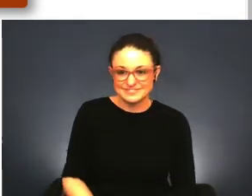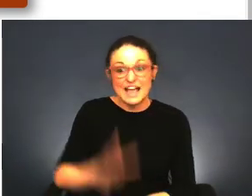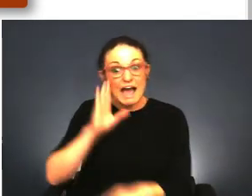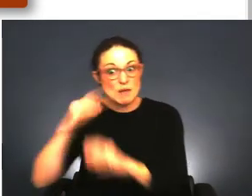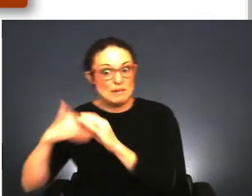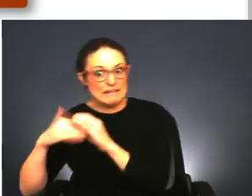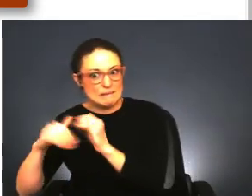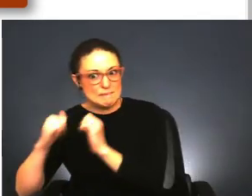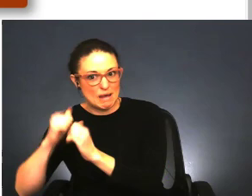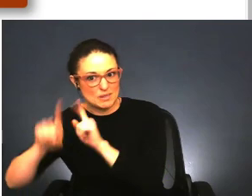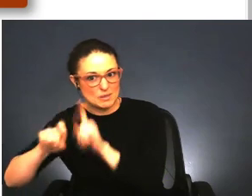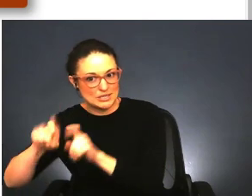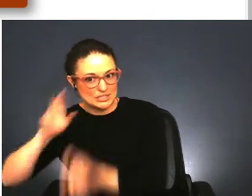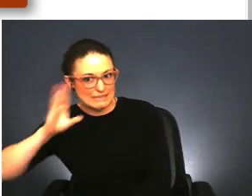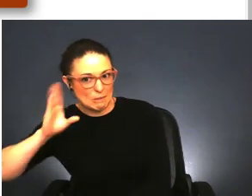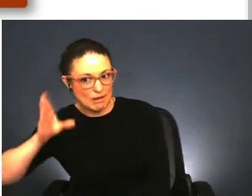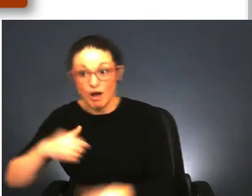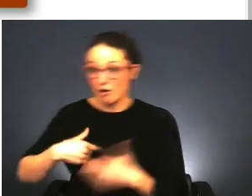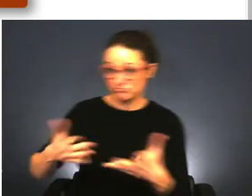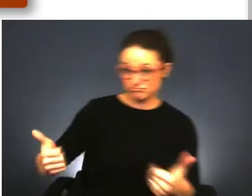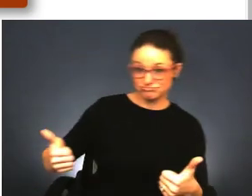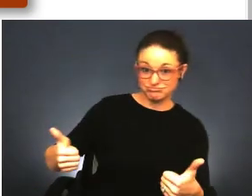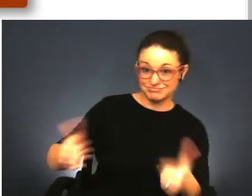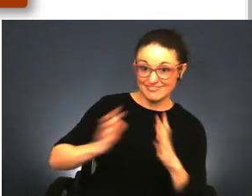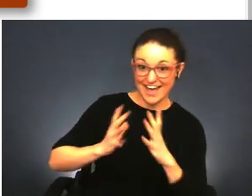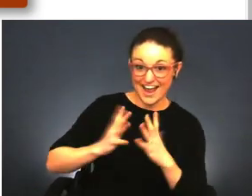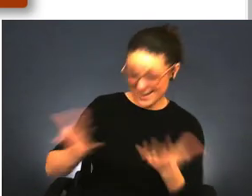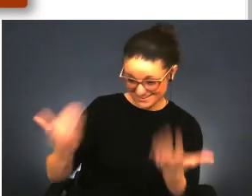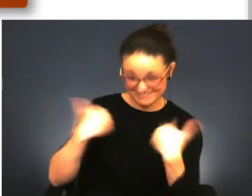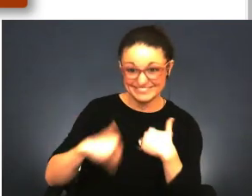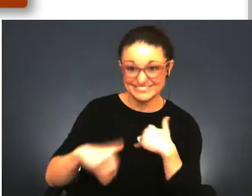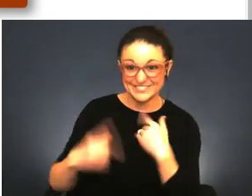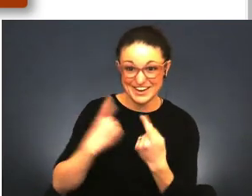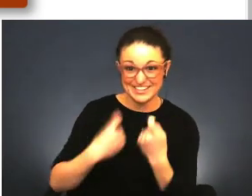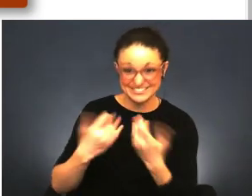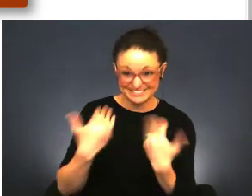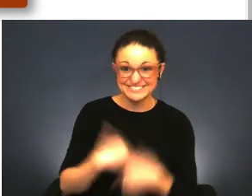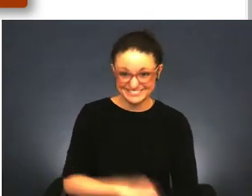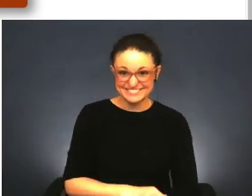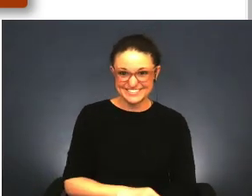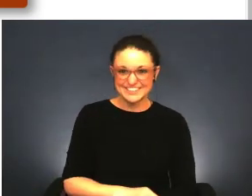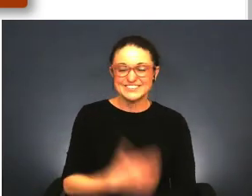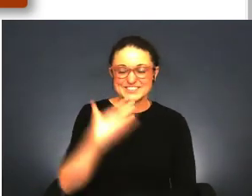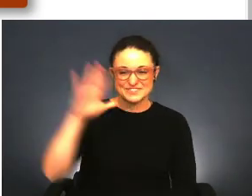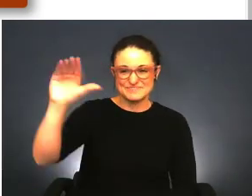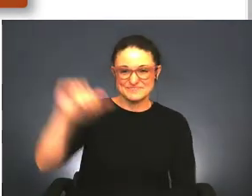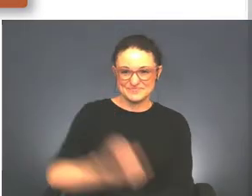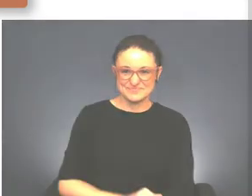questions. Okay, no problem. Okay. We're here for you. Thanks.